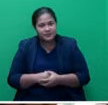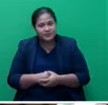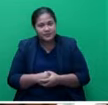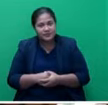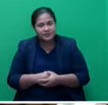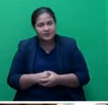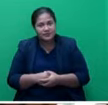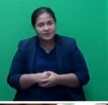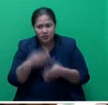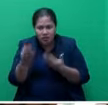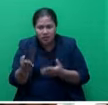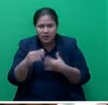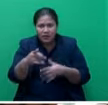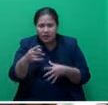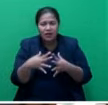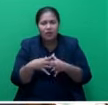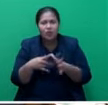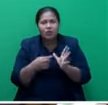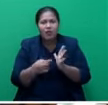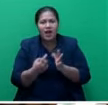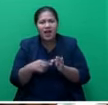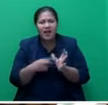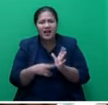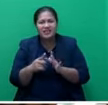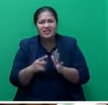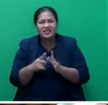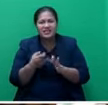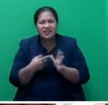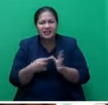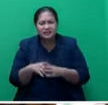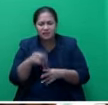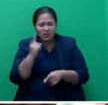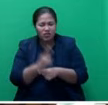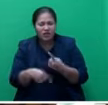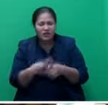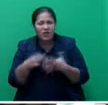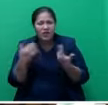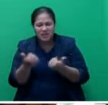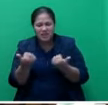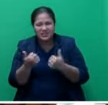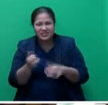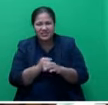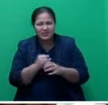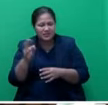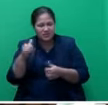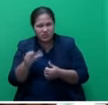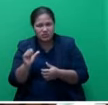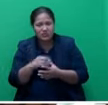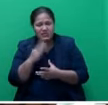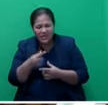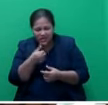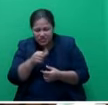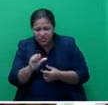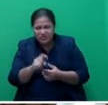Honorable Wanganika talked about that, how many cases will they hear? And so she's using frequency of cases